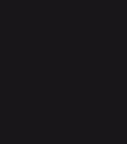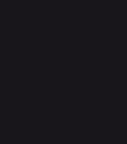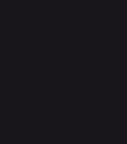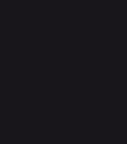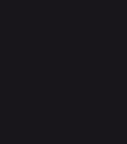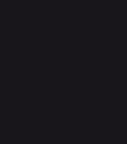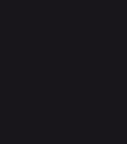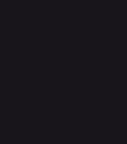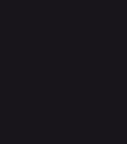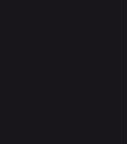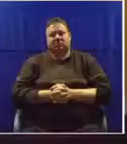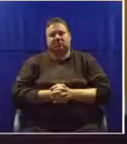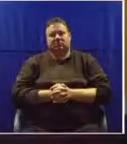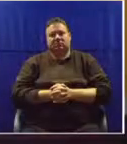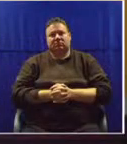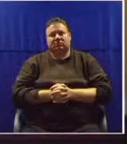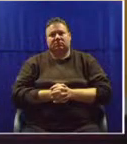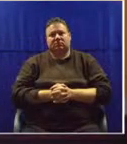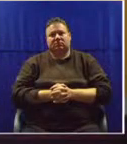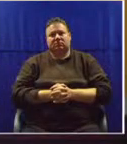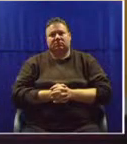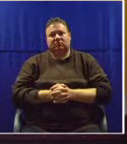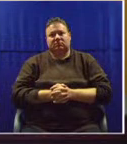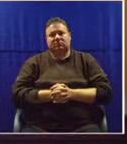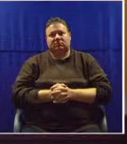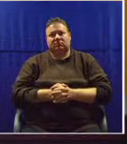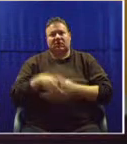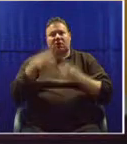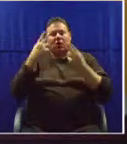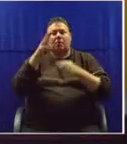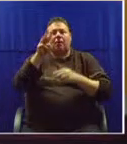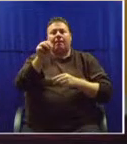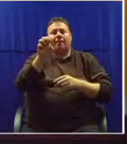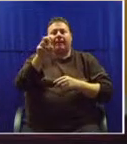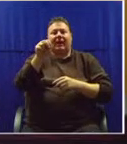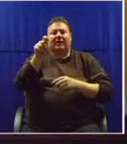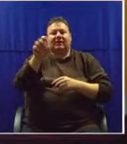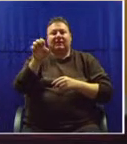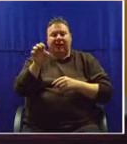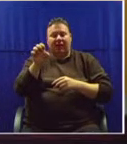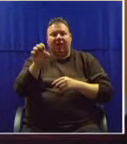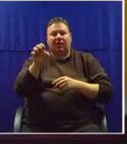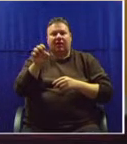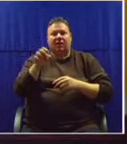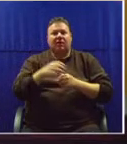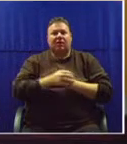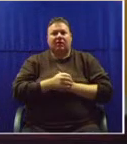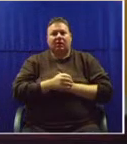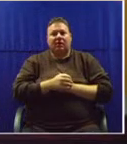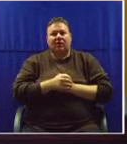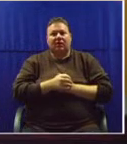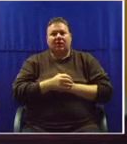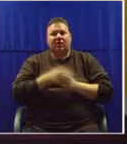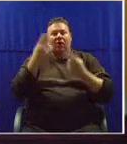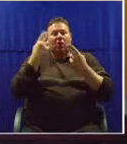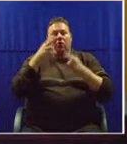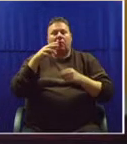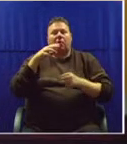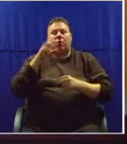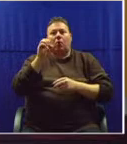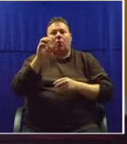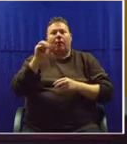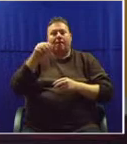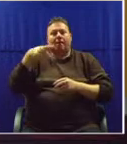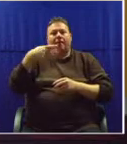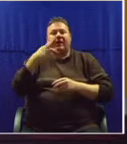That's all we're asking. Honorable Mente, I recognize you. Honorable Umpile, I have not recognized